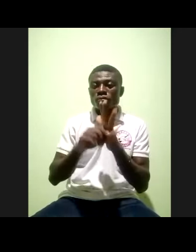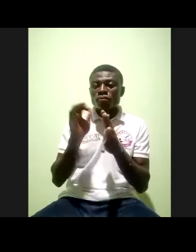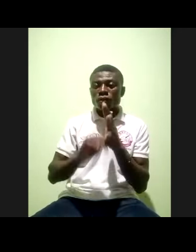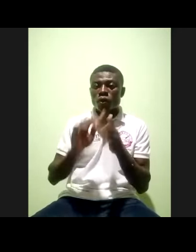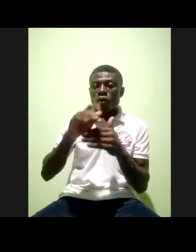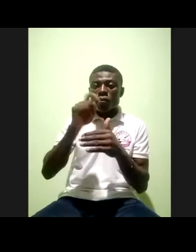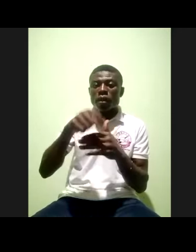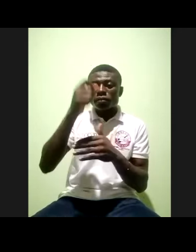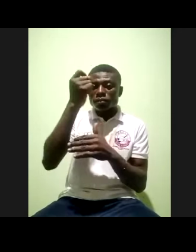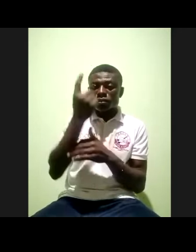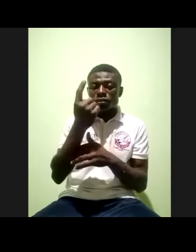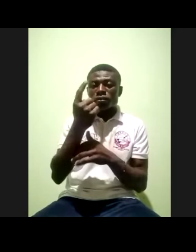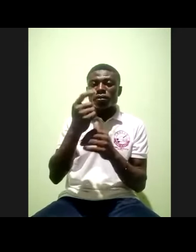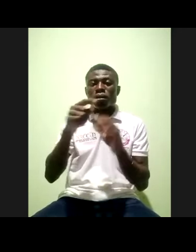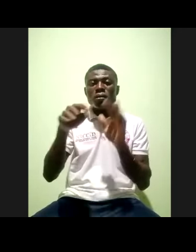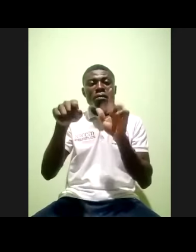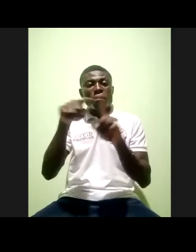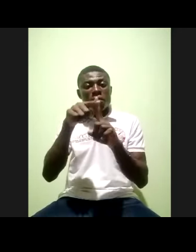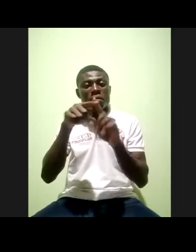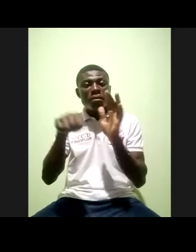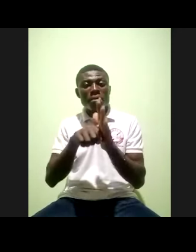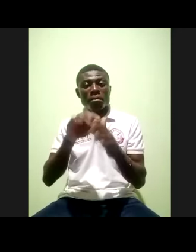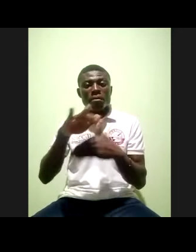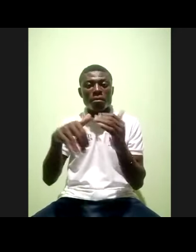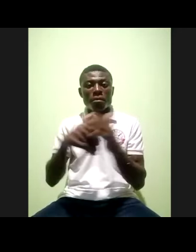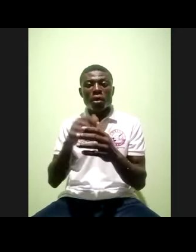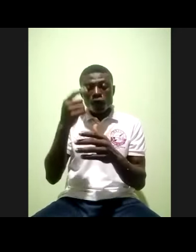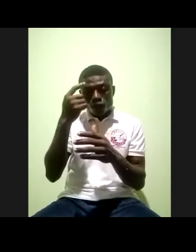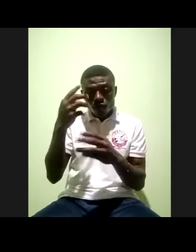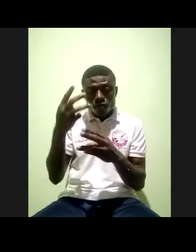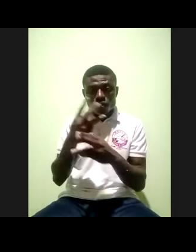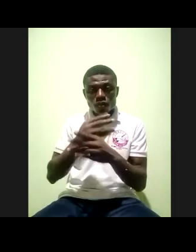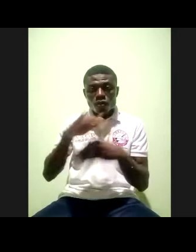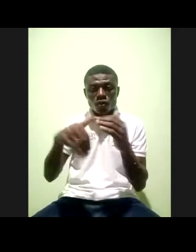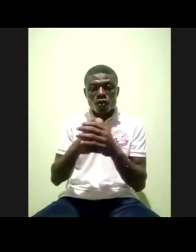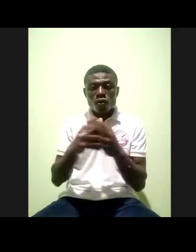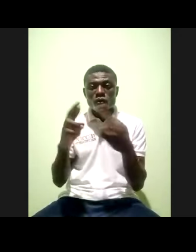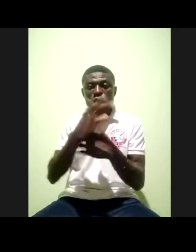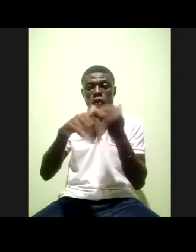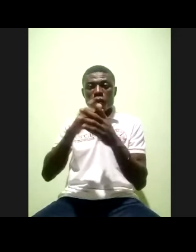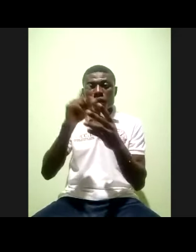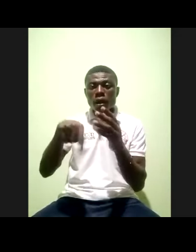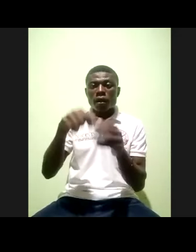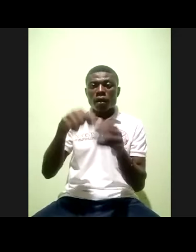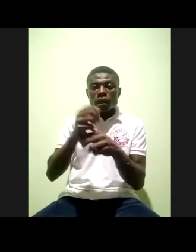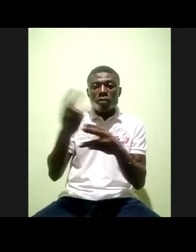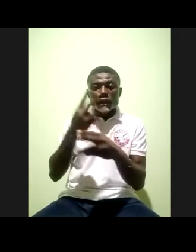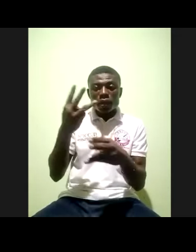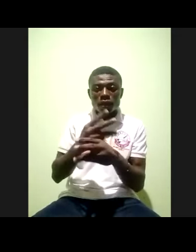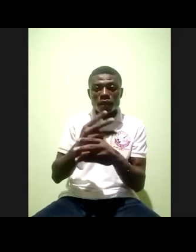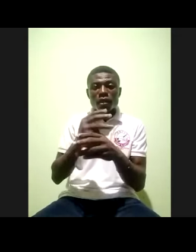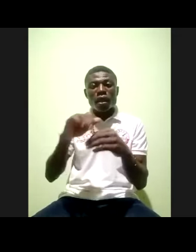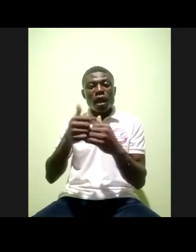subtract, minus, and for multiplication, groups of this thing, multiply this thing, product of these